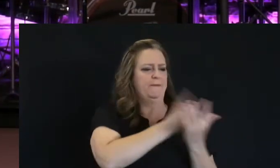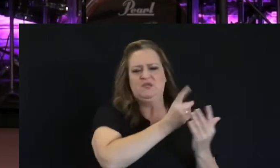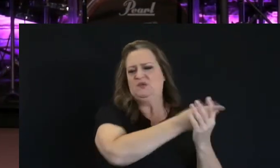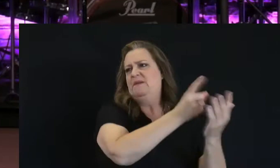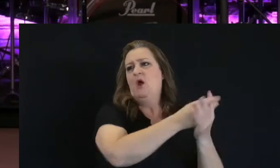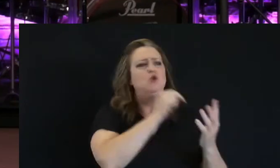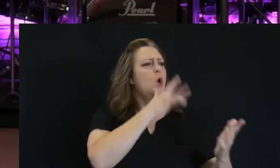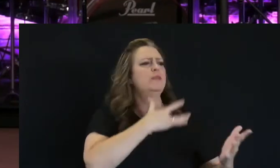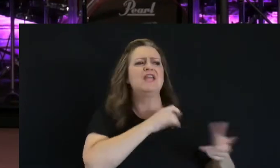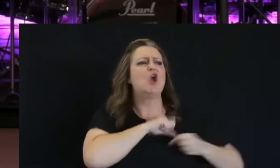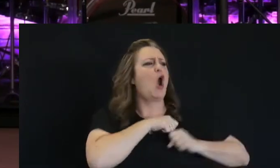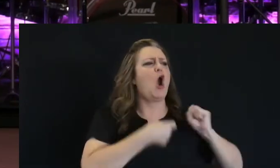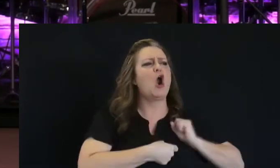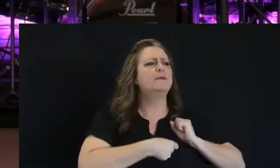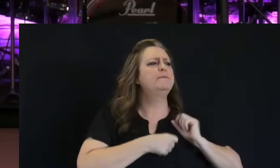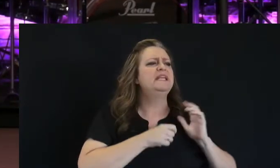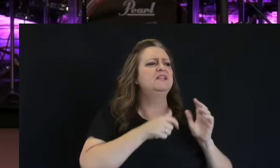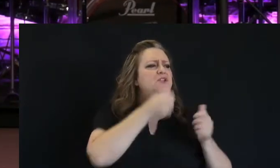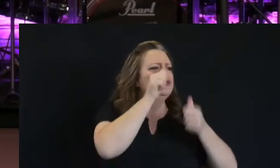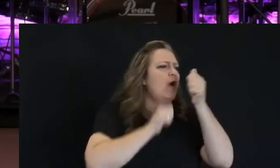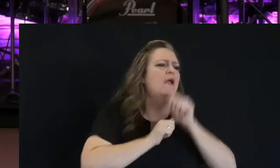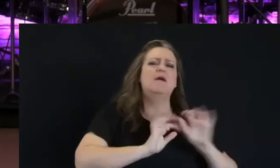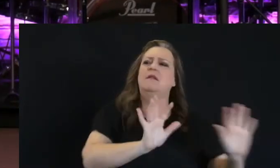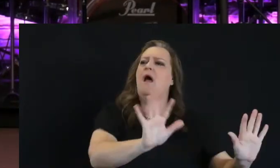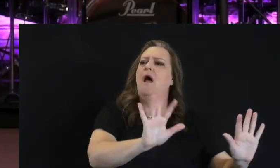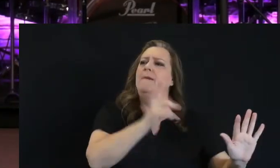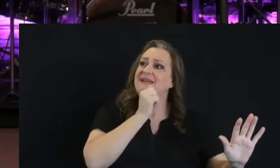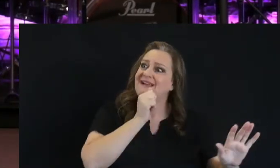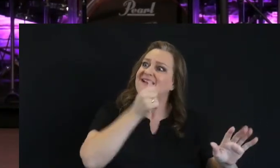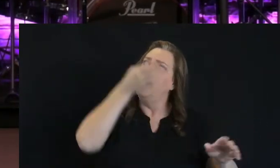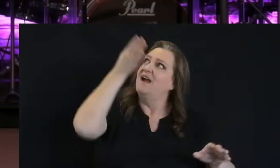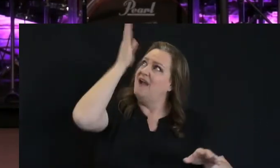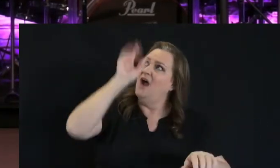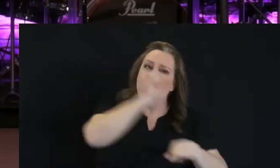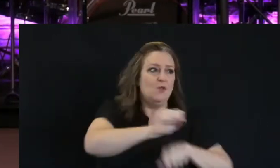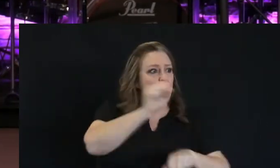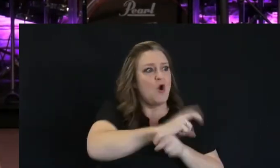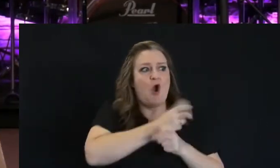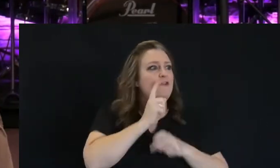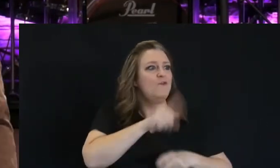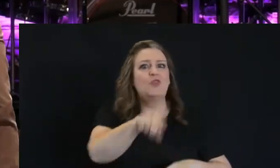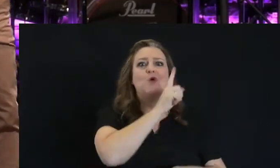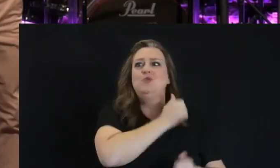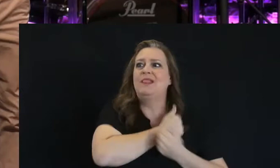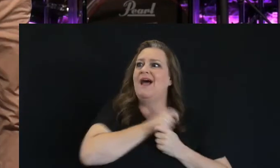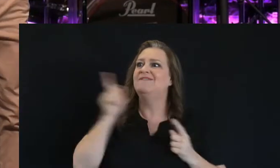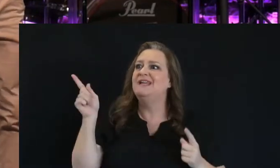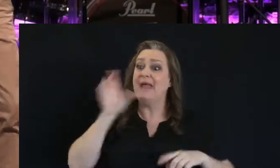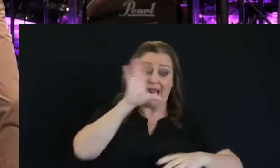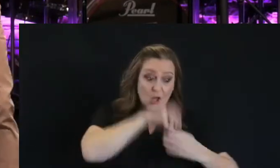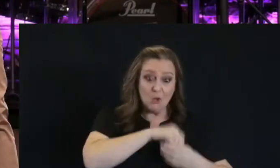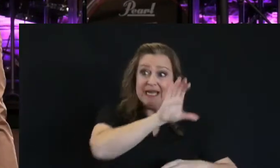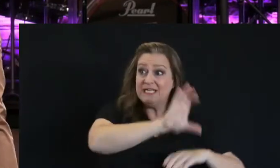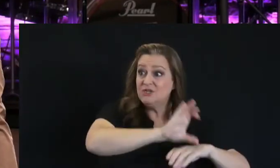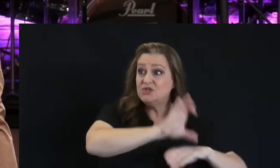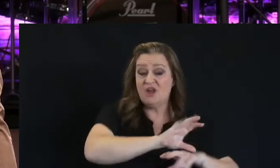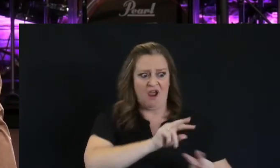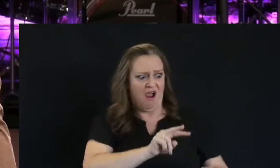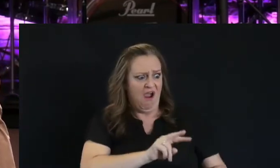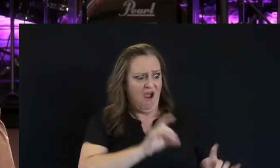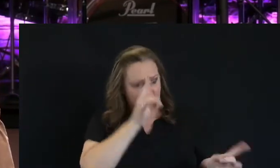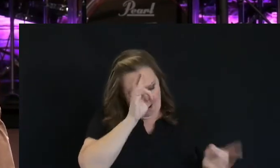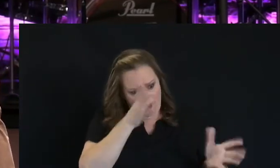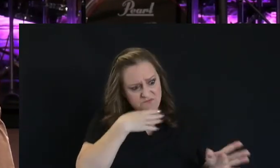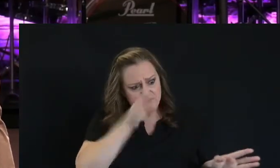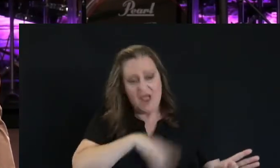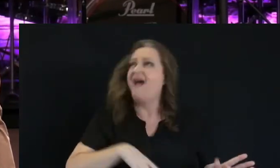troubled, because God works all things for the good of those who love him. Amen? Including his church. And so we can look at that news and the world will go, oh, things are getting